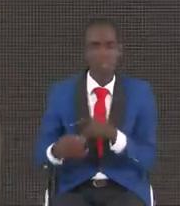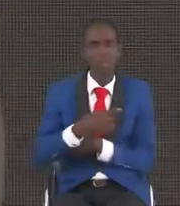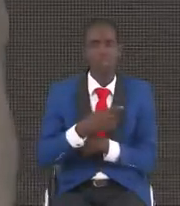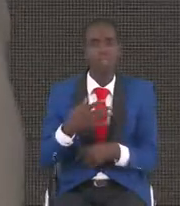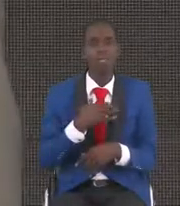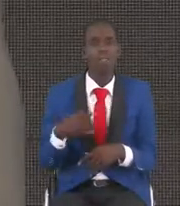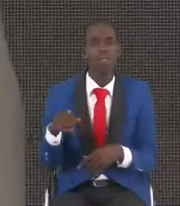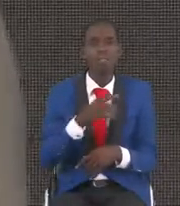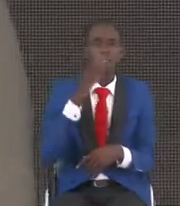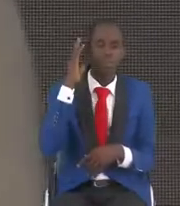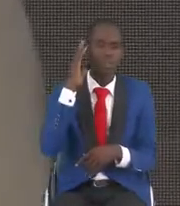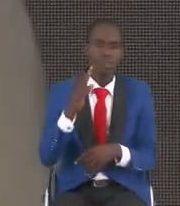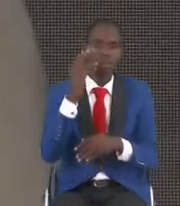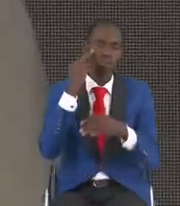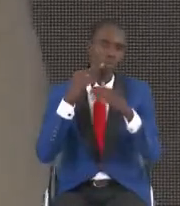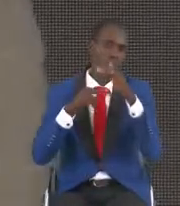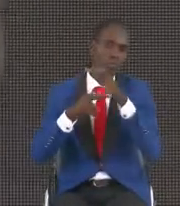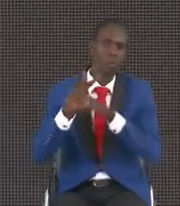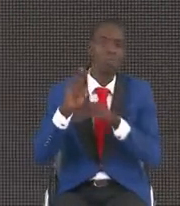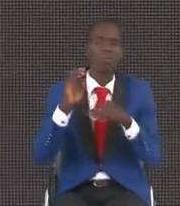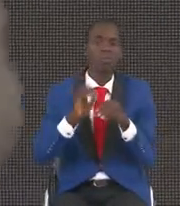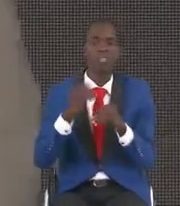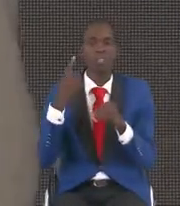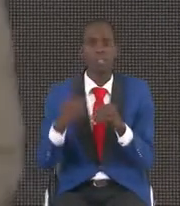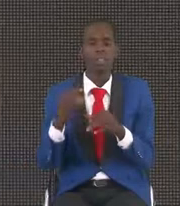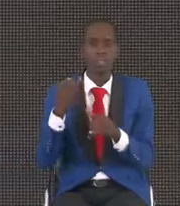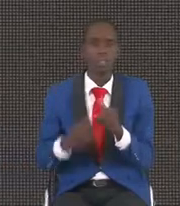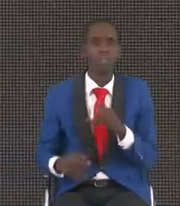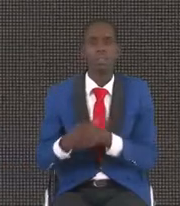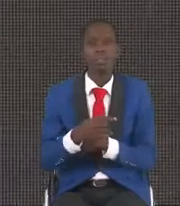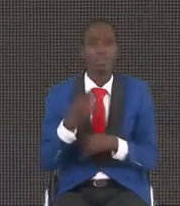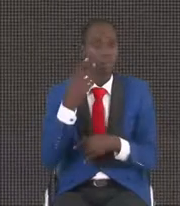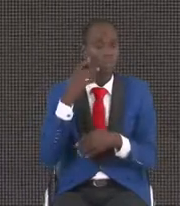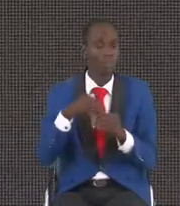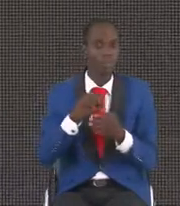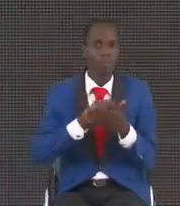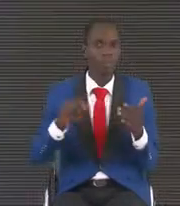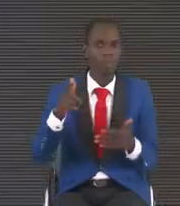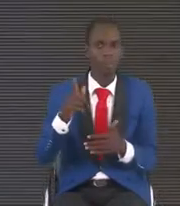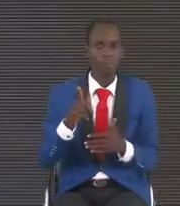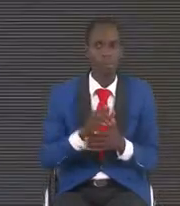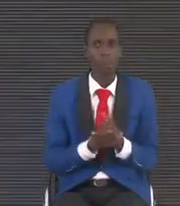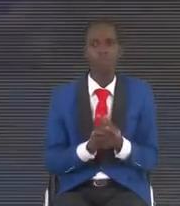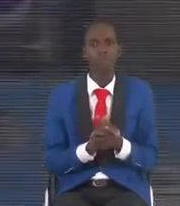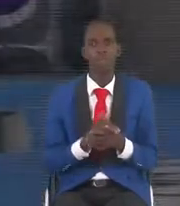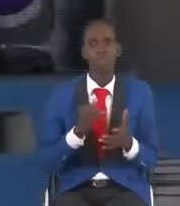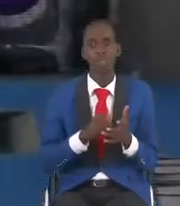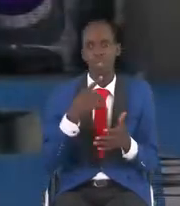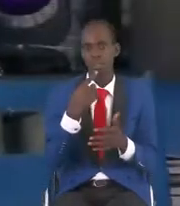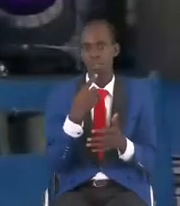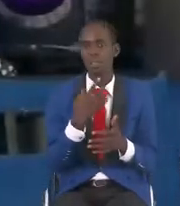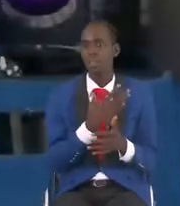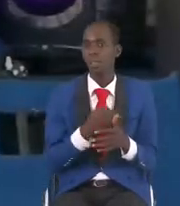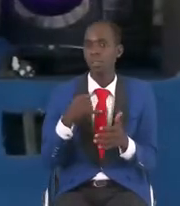shall prophesy in the last days. And then we're told in verse 21, it says, and it shall come